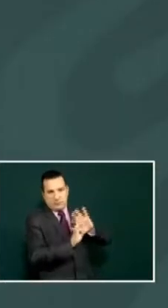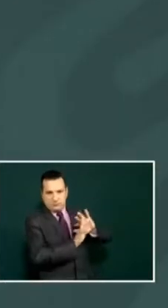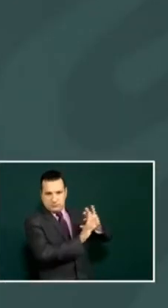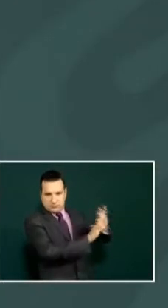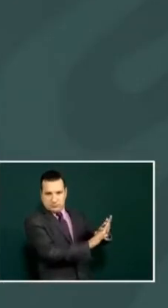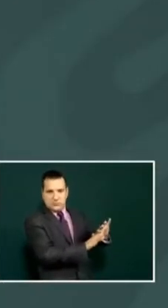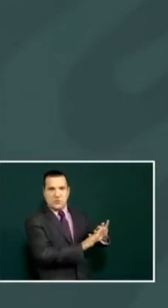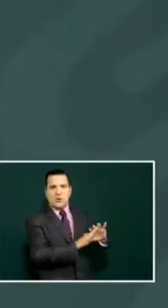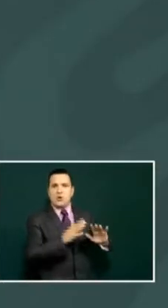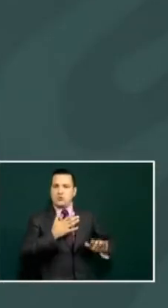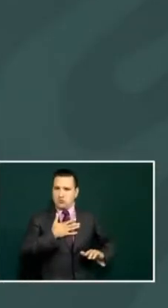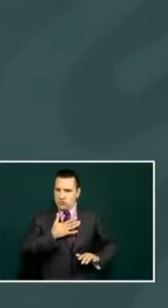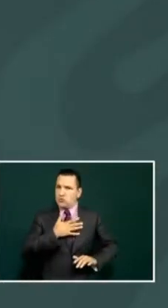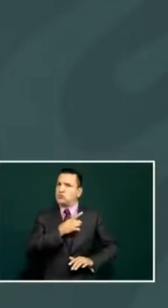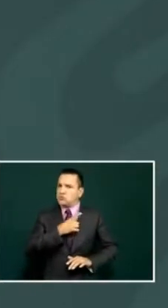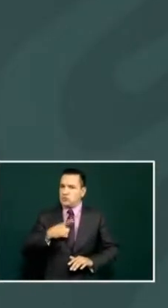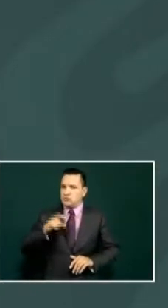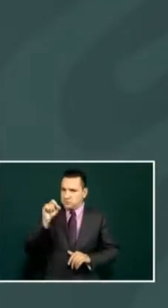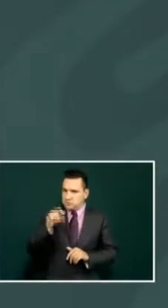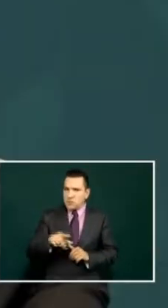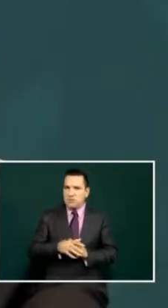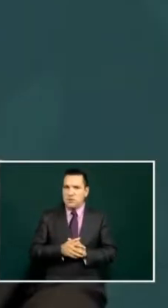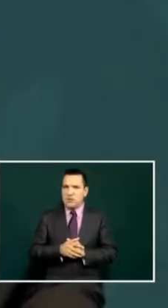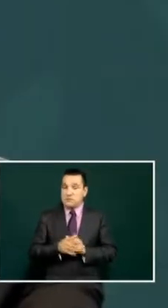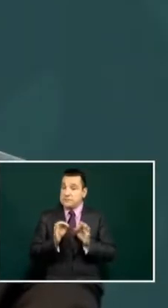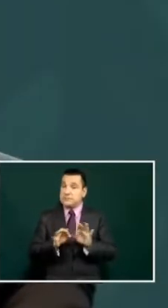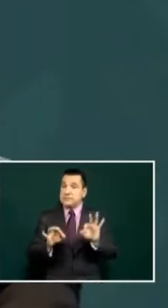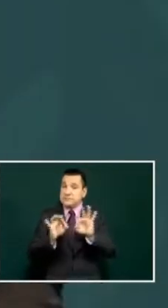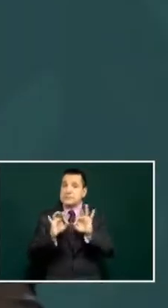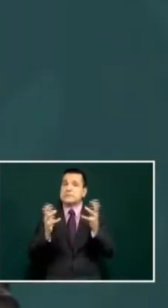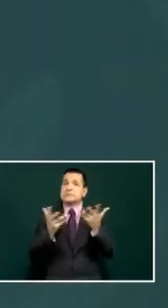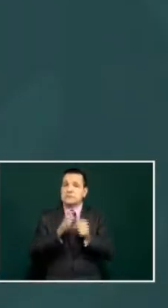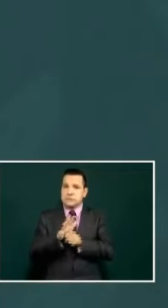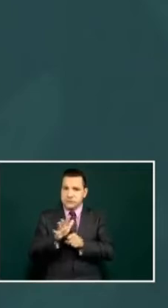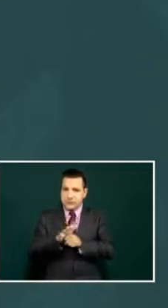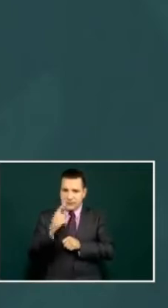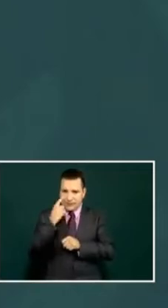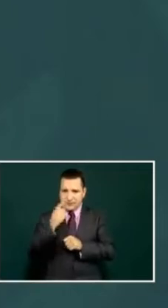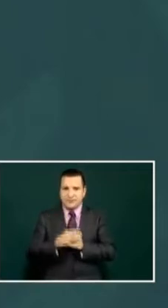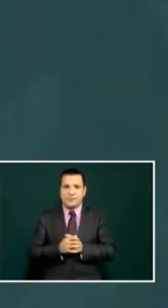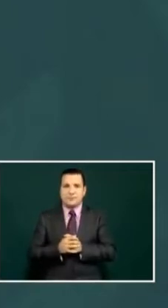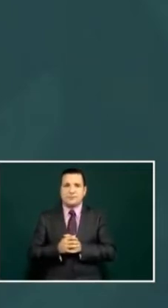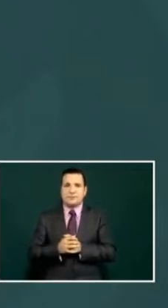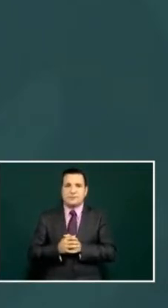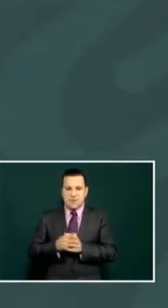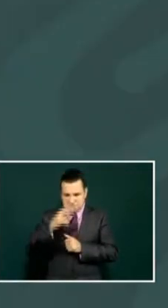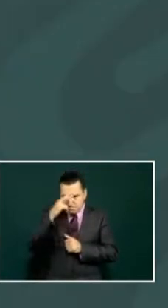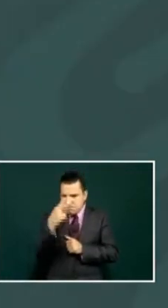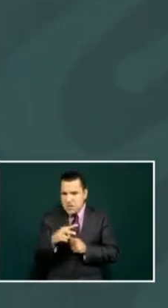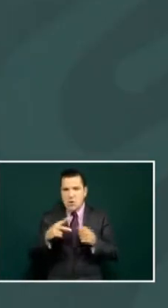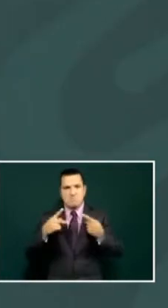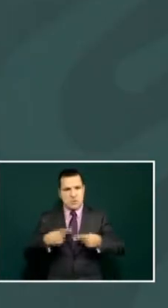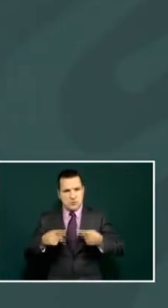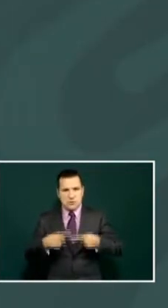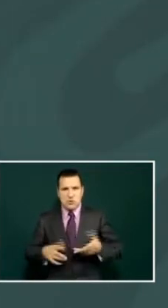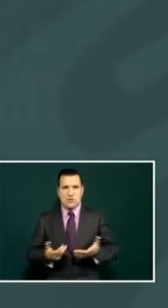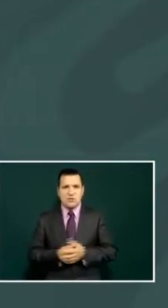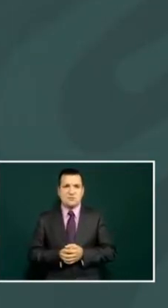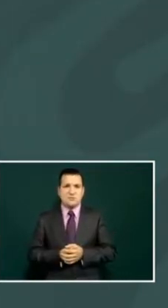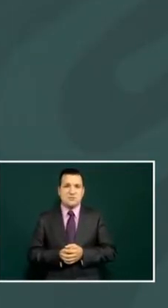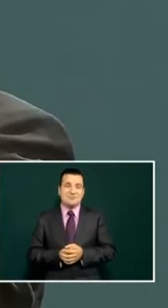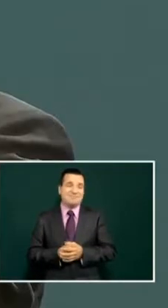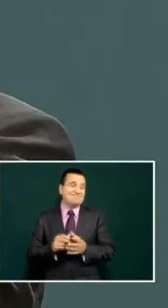most decisive things are the most transcending thing would be that the Mexican